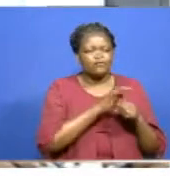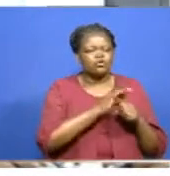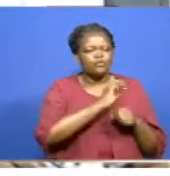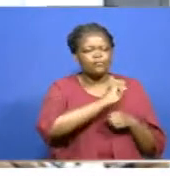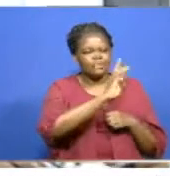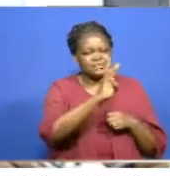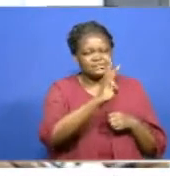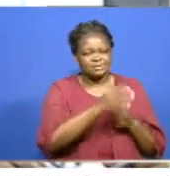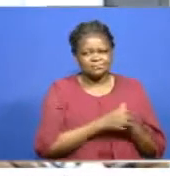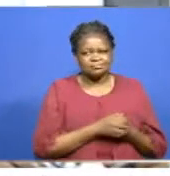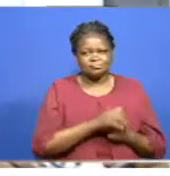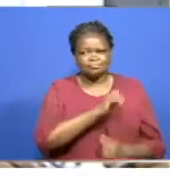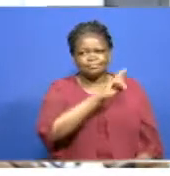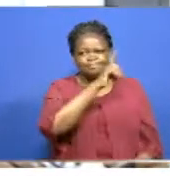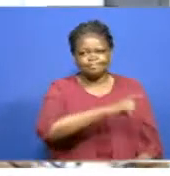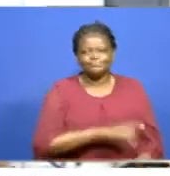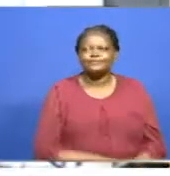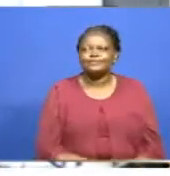rich?